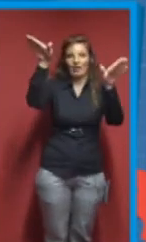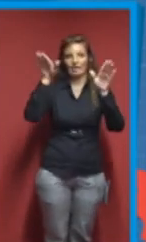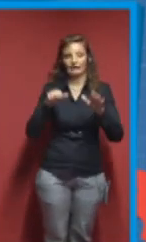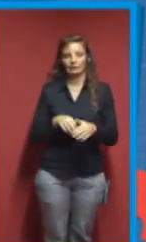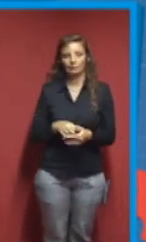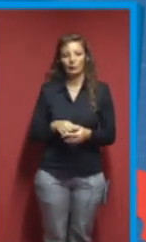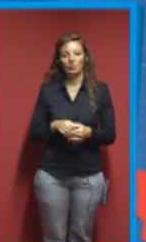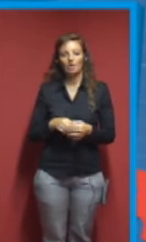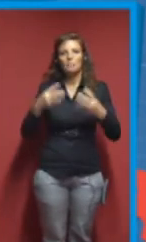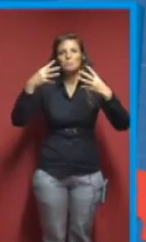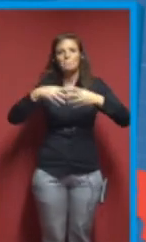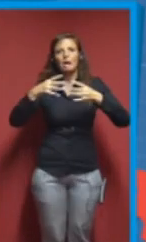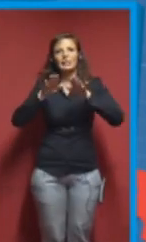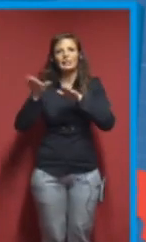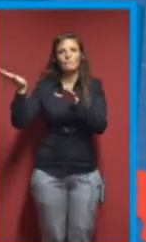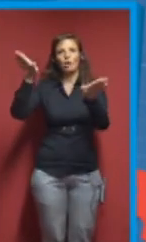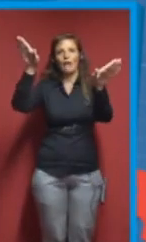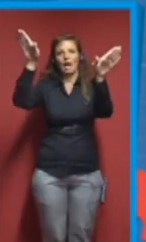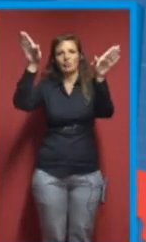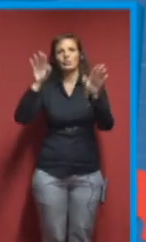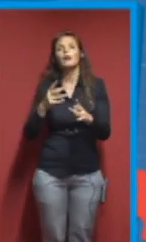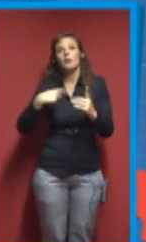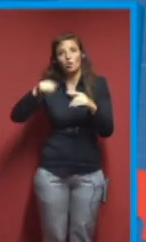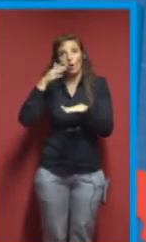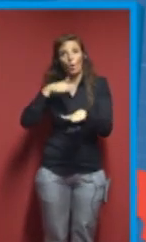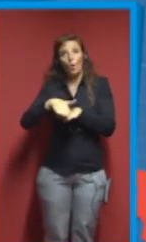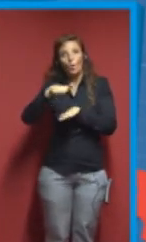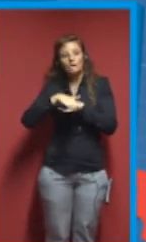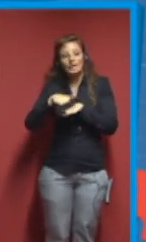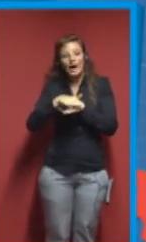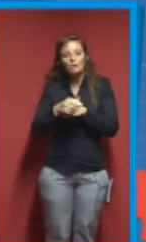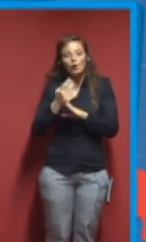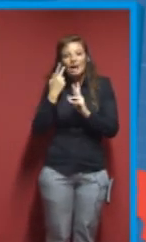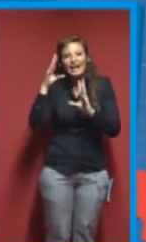We use this as a test bed to see what flying things can do.